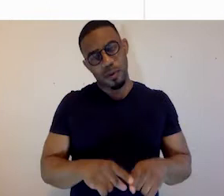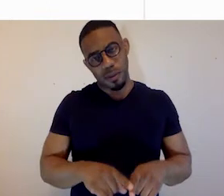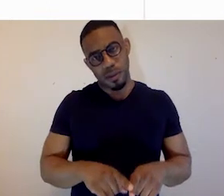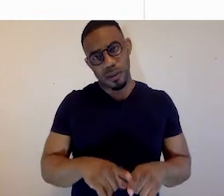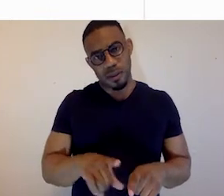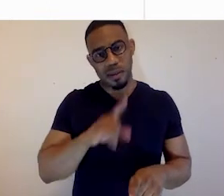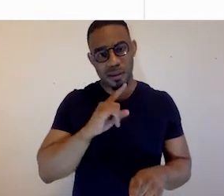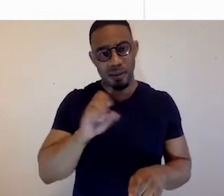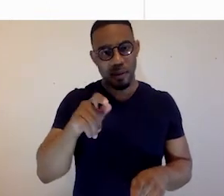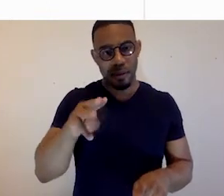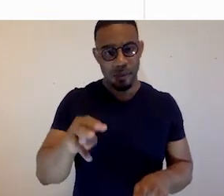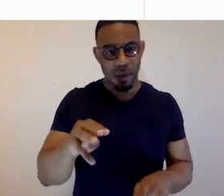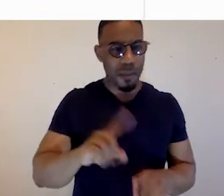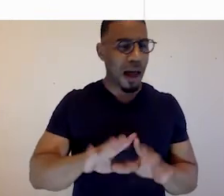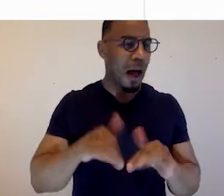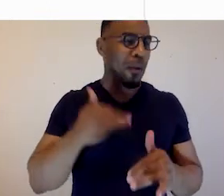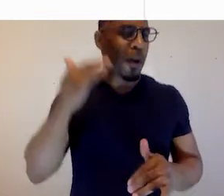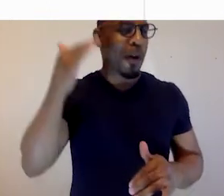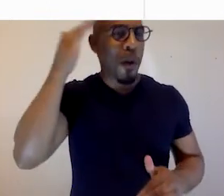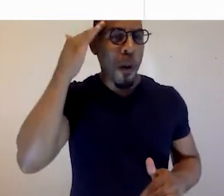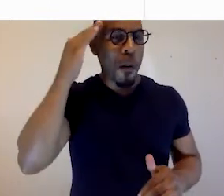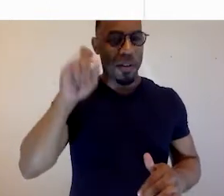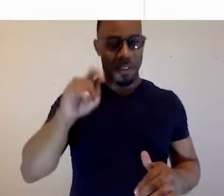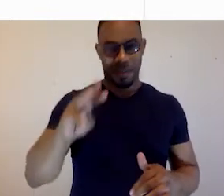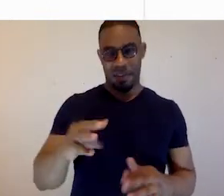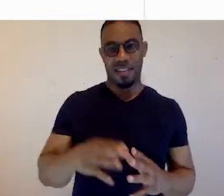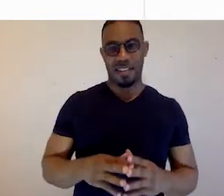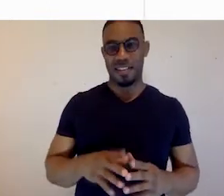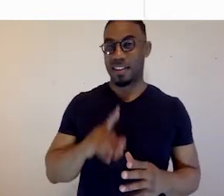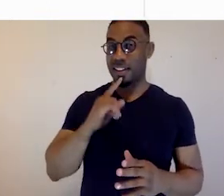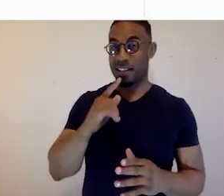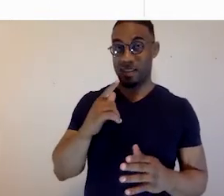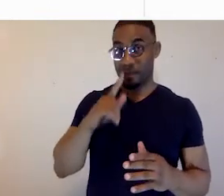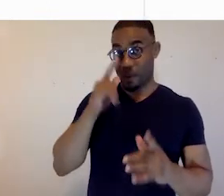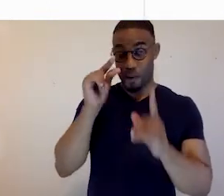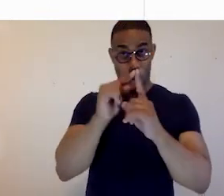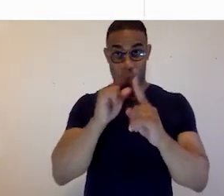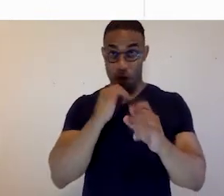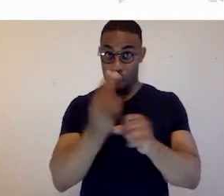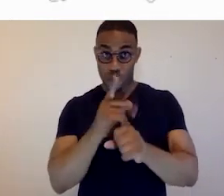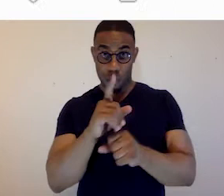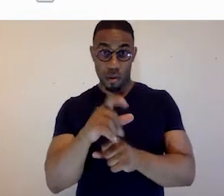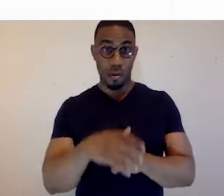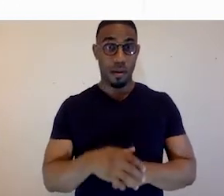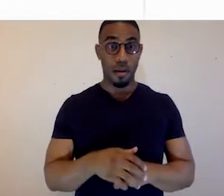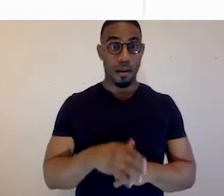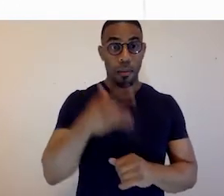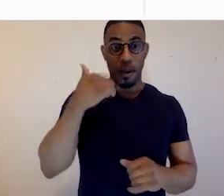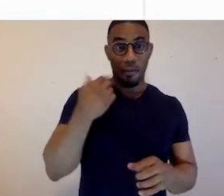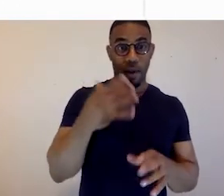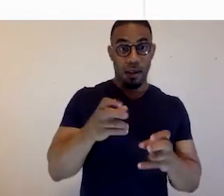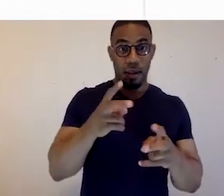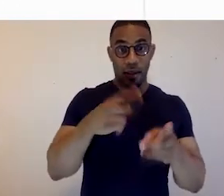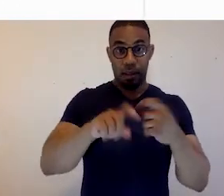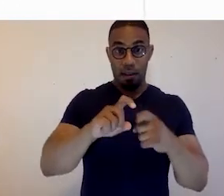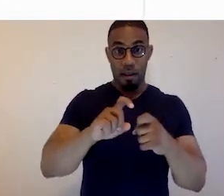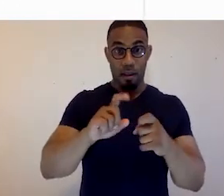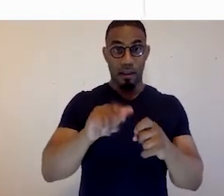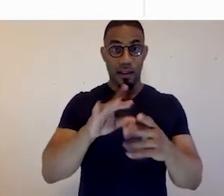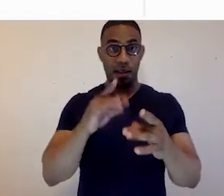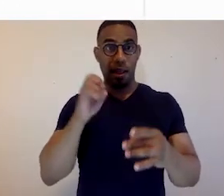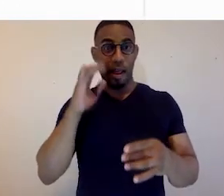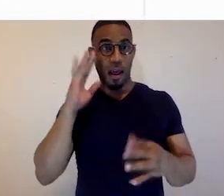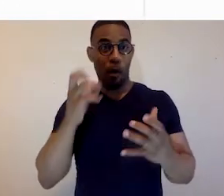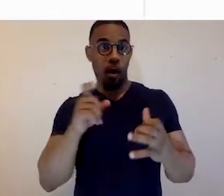that this is spam, but how do we know this? Is it because of the words that are used? Because if I take this tweet, which says,